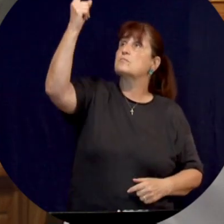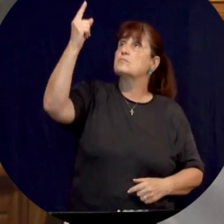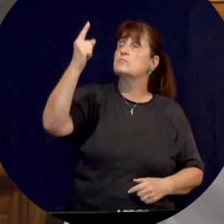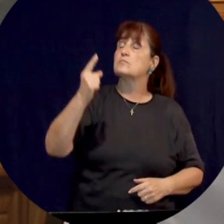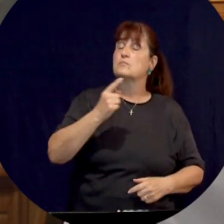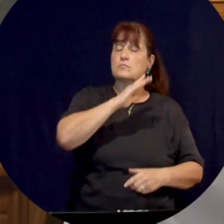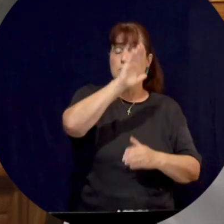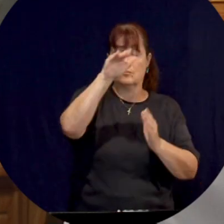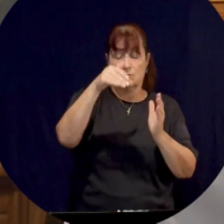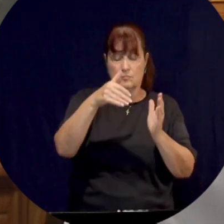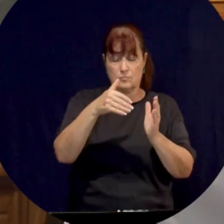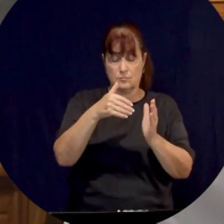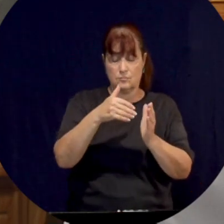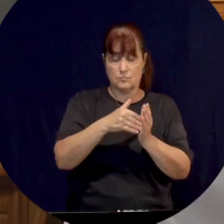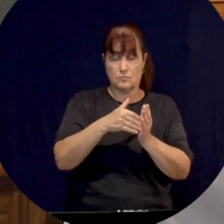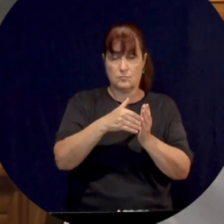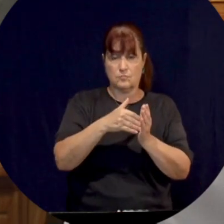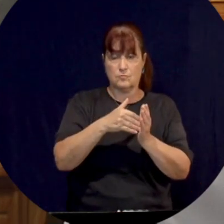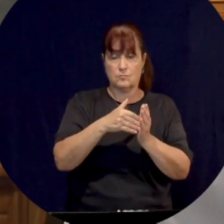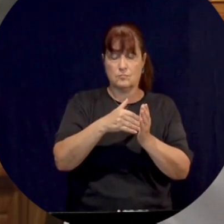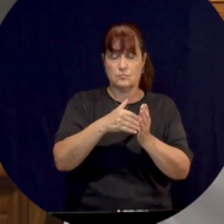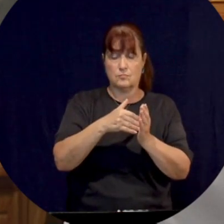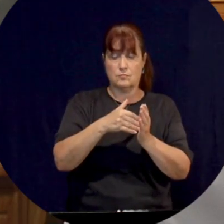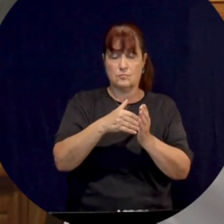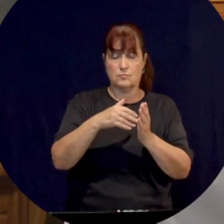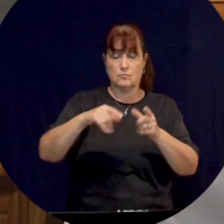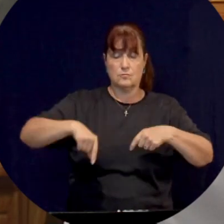resurrection until you come